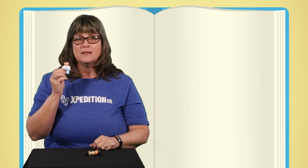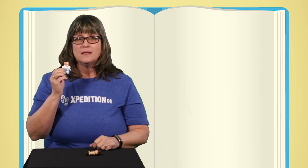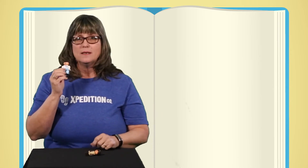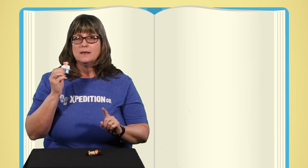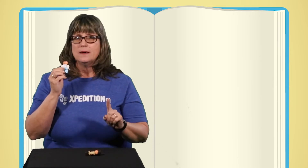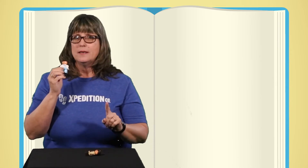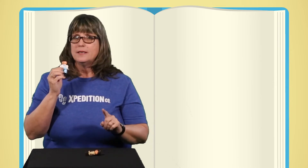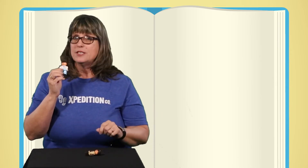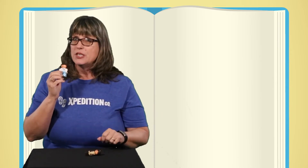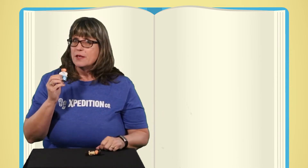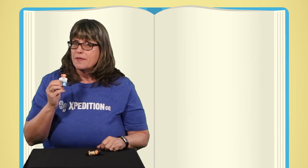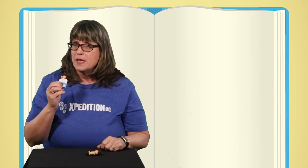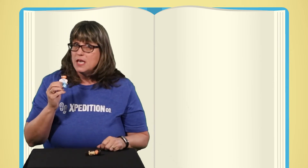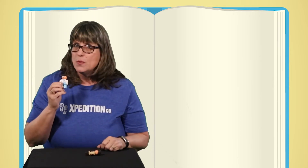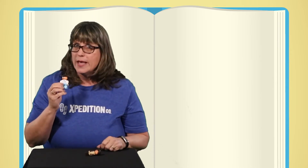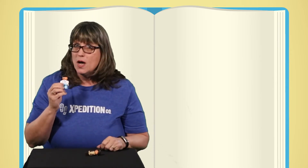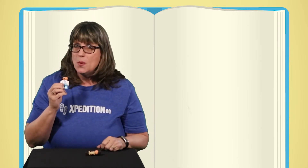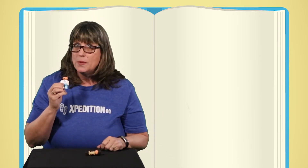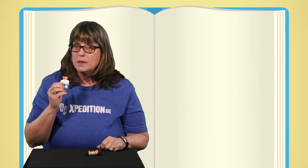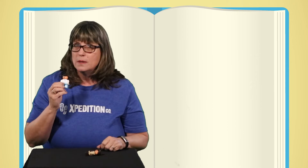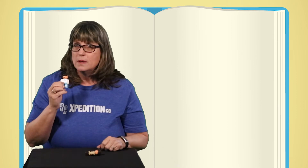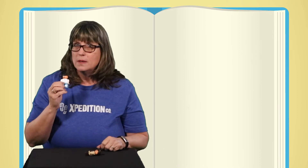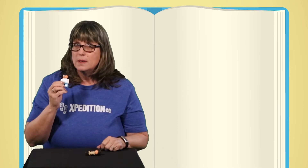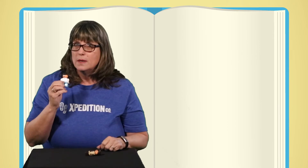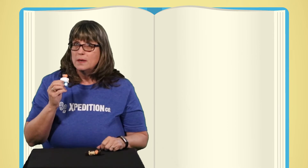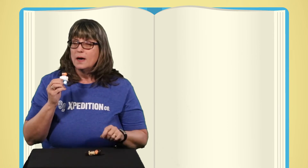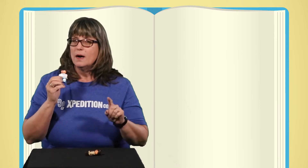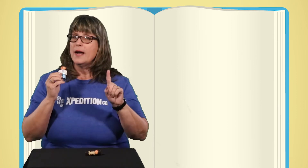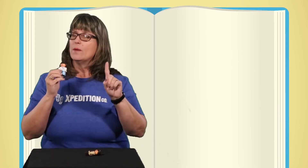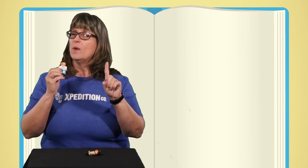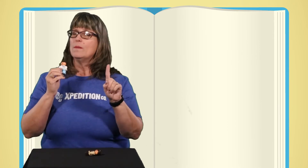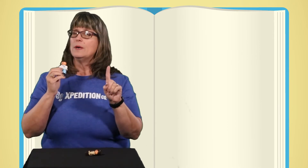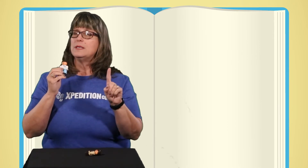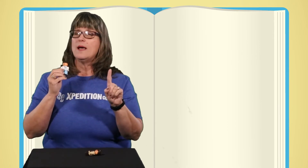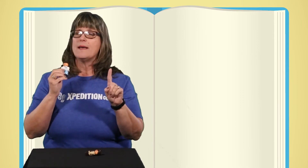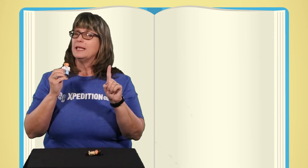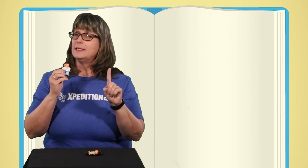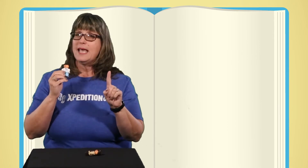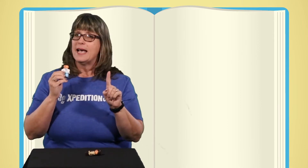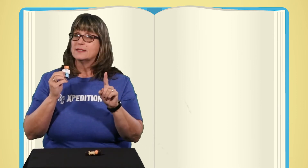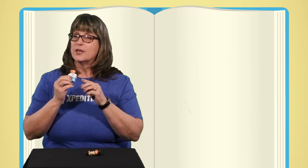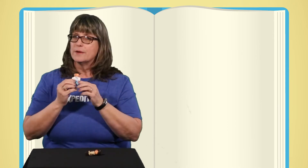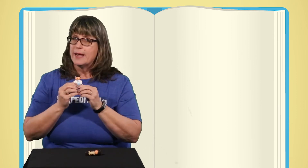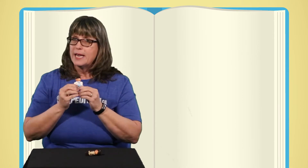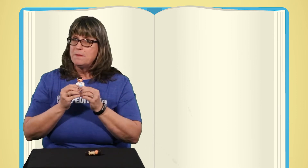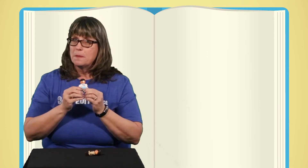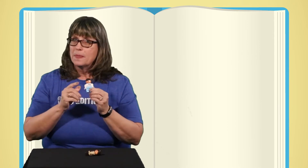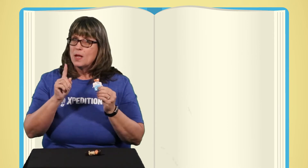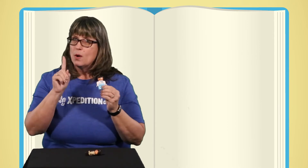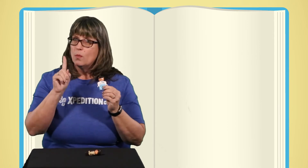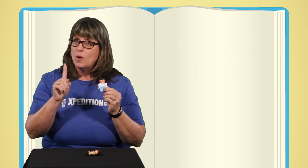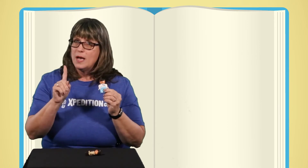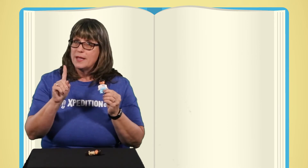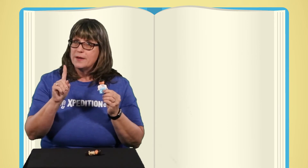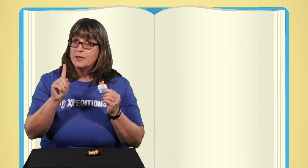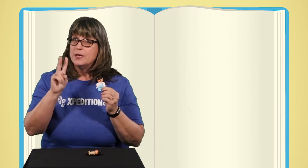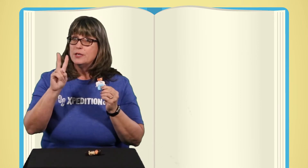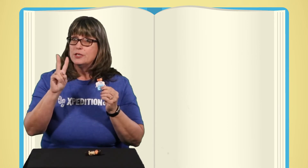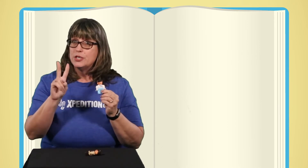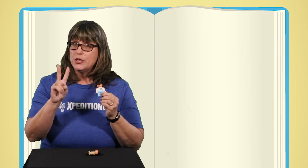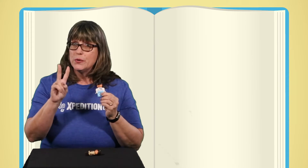friends. Do you think he will help? All right, one more time, let's ask. Are you ready?